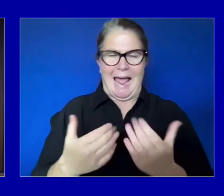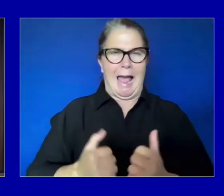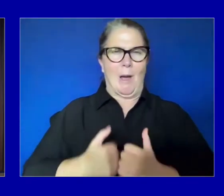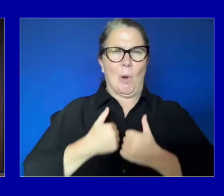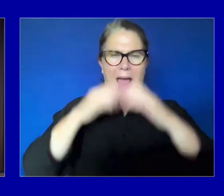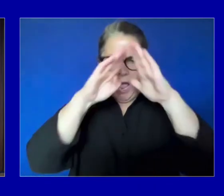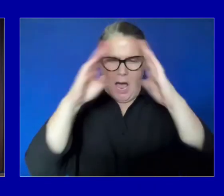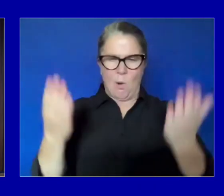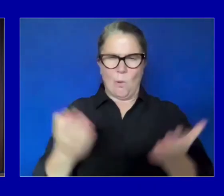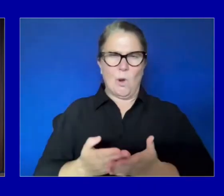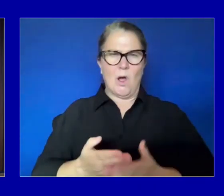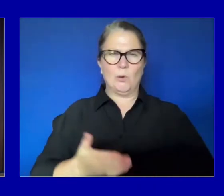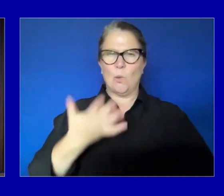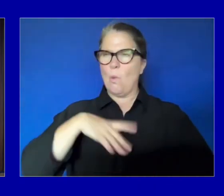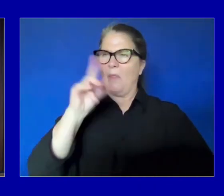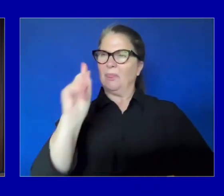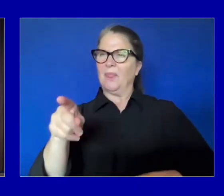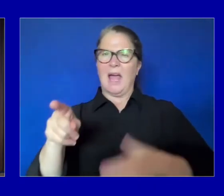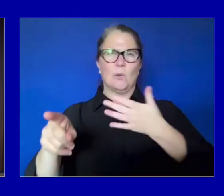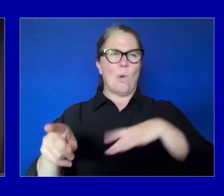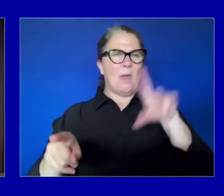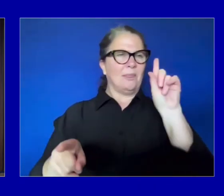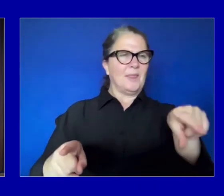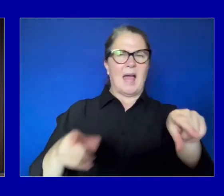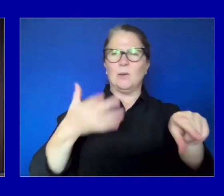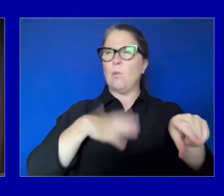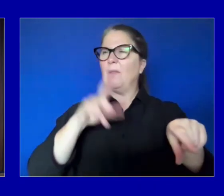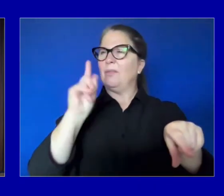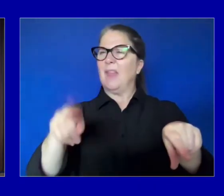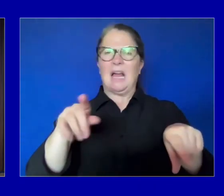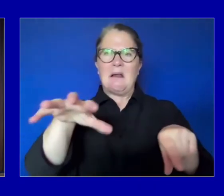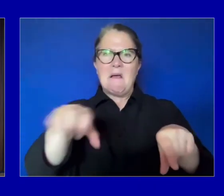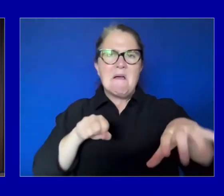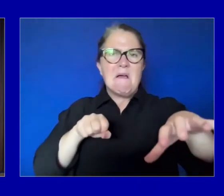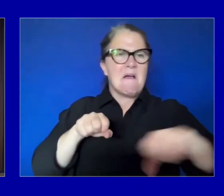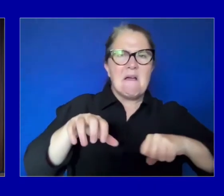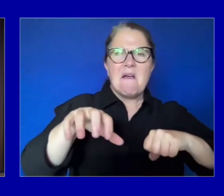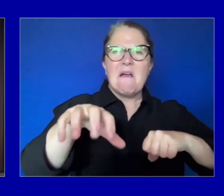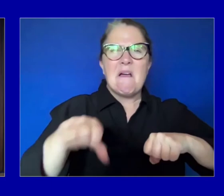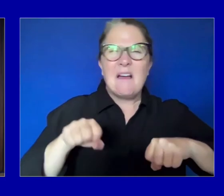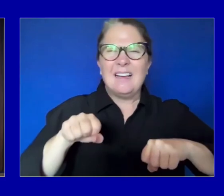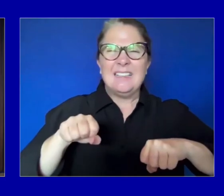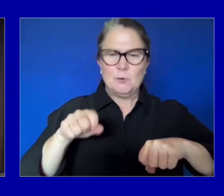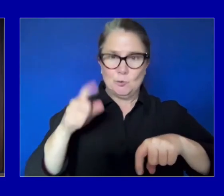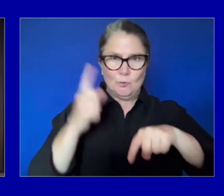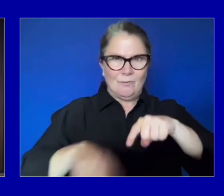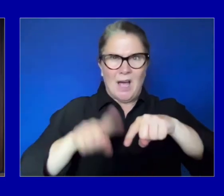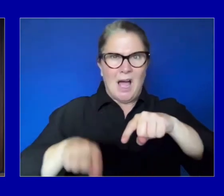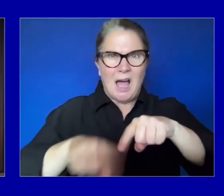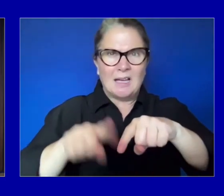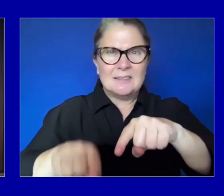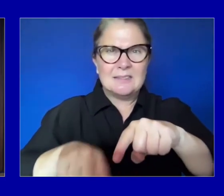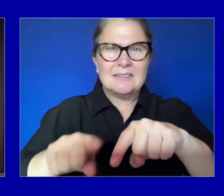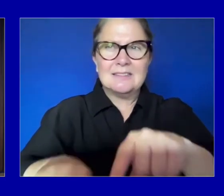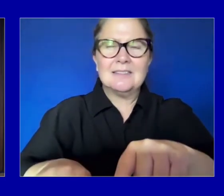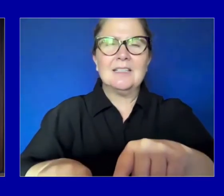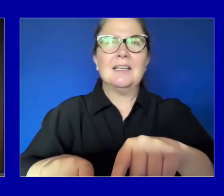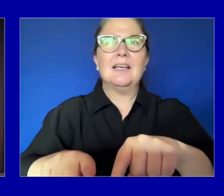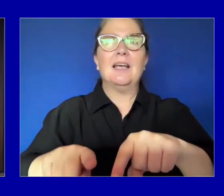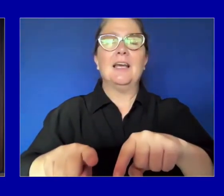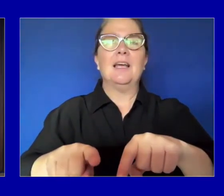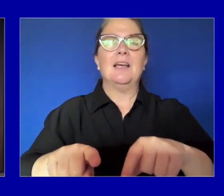uh, you know, we get what we want now, but we've, I mean, how long does it take for you to weave Tammy? Like for me,